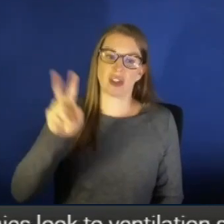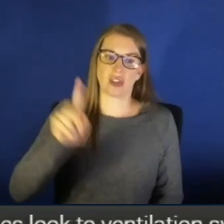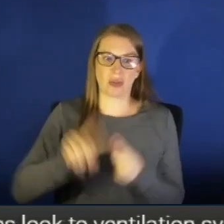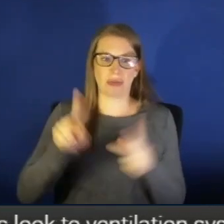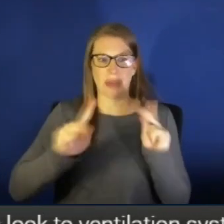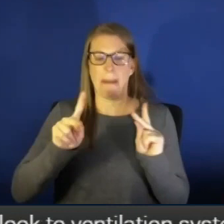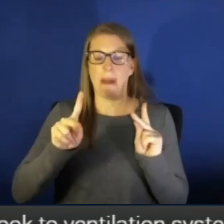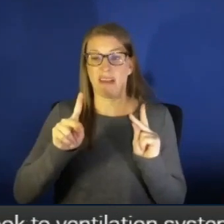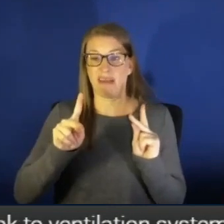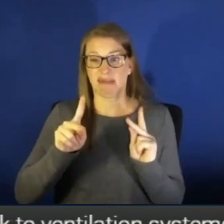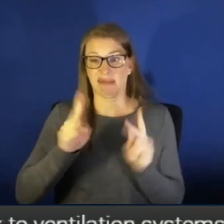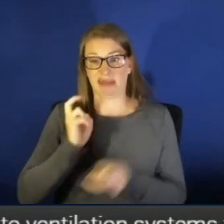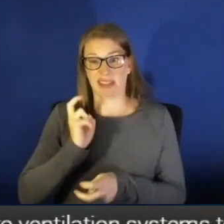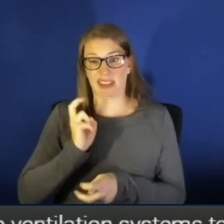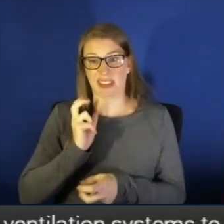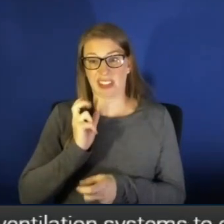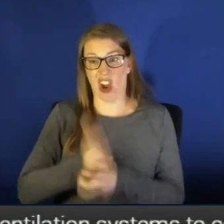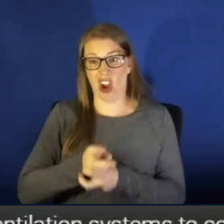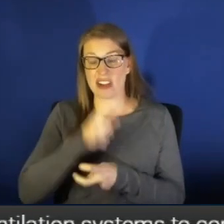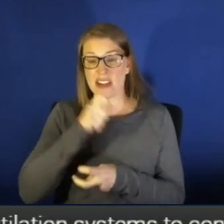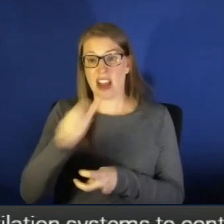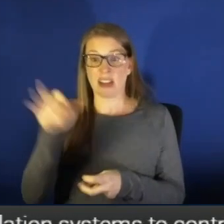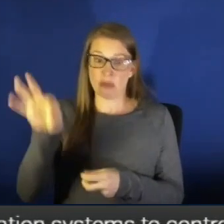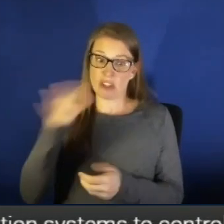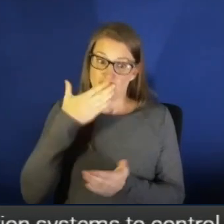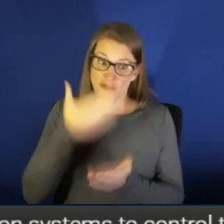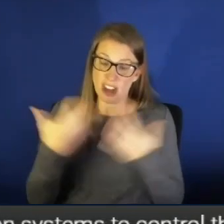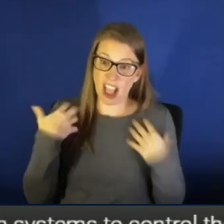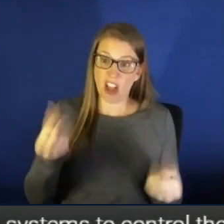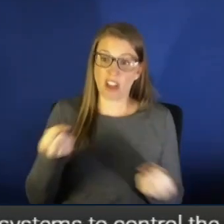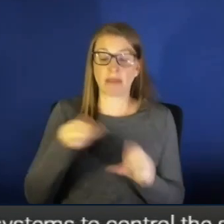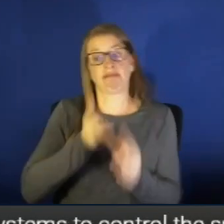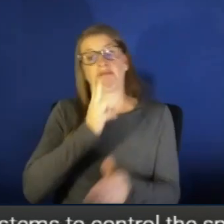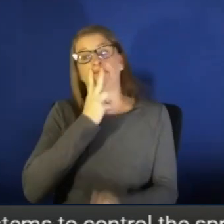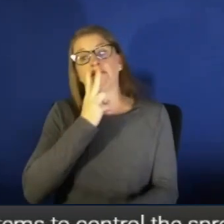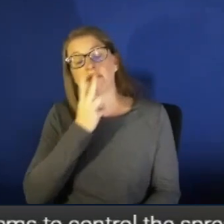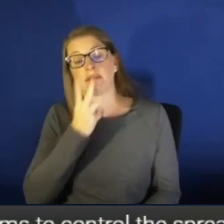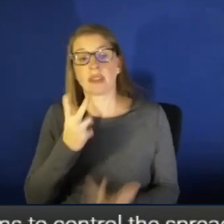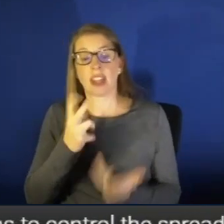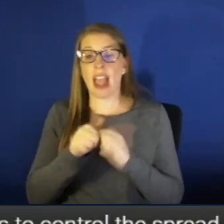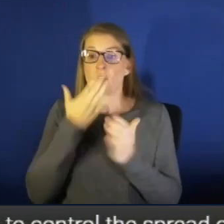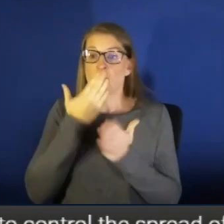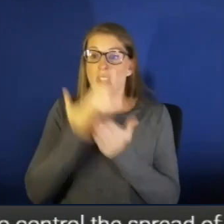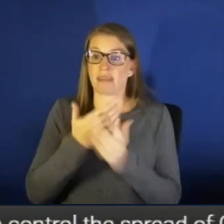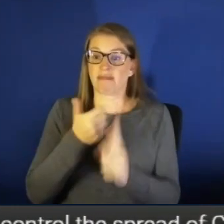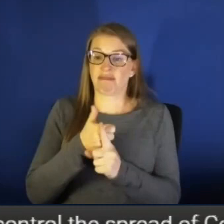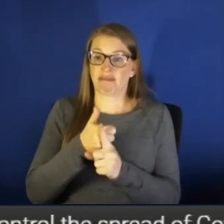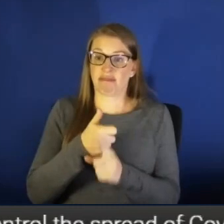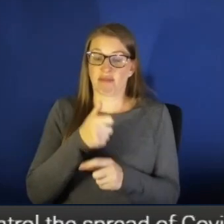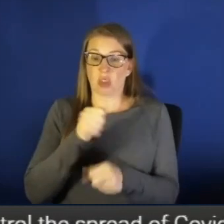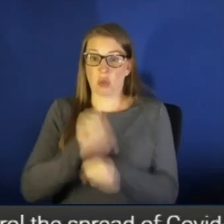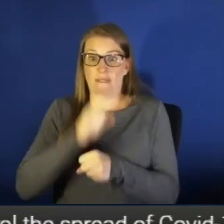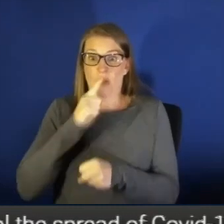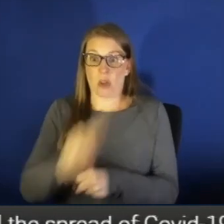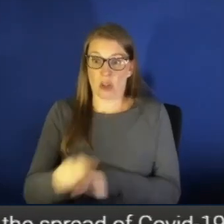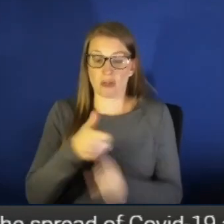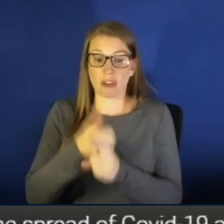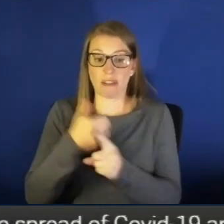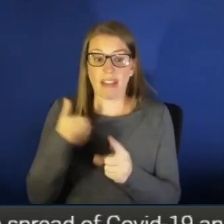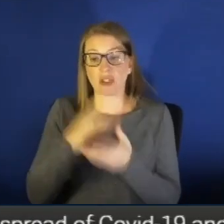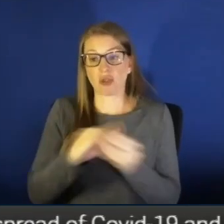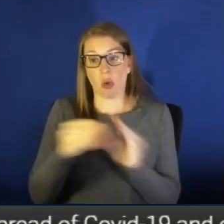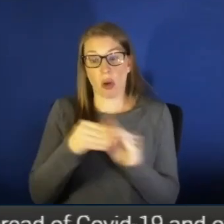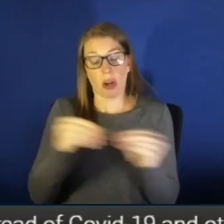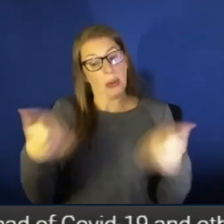good health and quitting smoking and how well this has worked for you and how you were able to do it. You really have a story, my friend. You